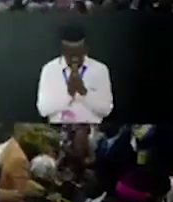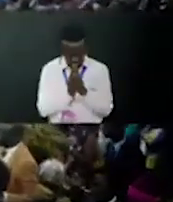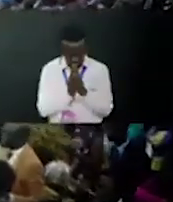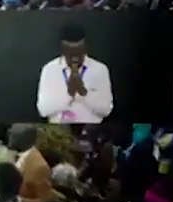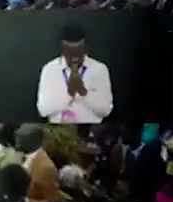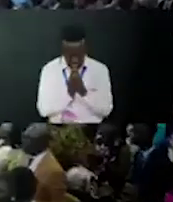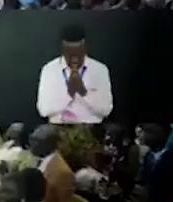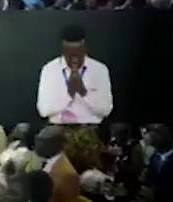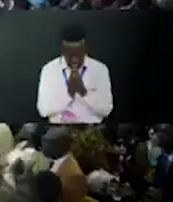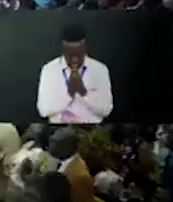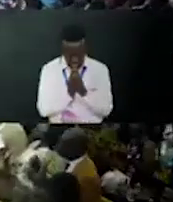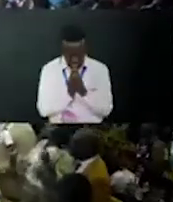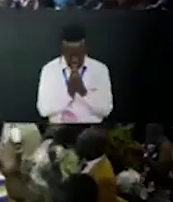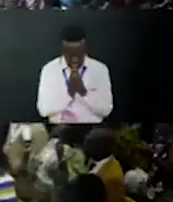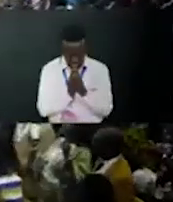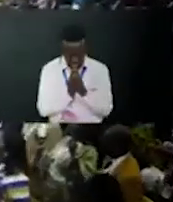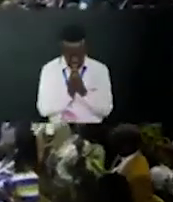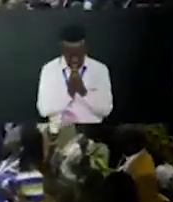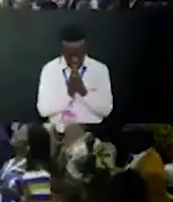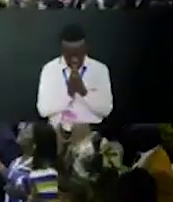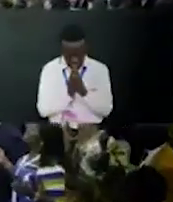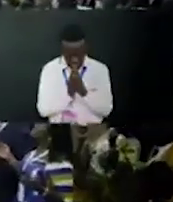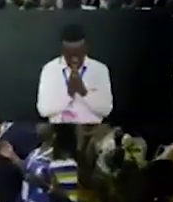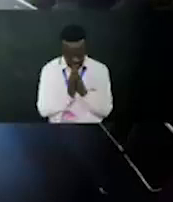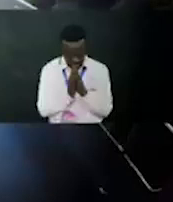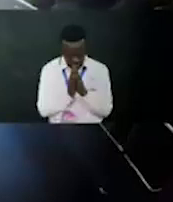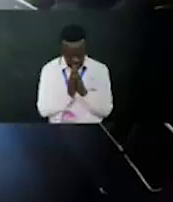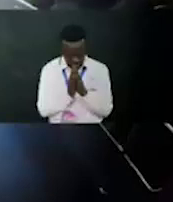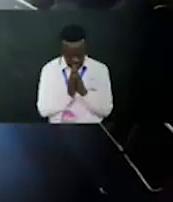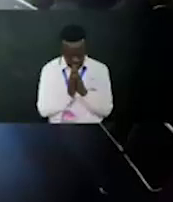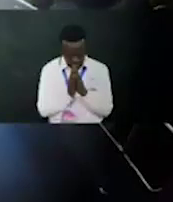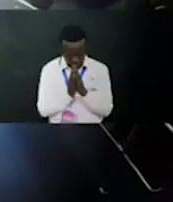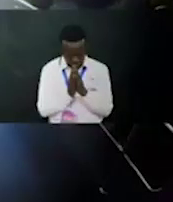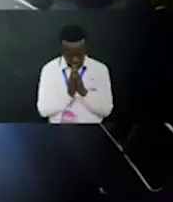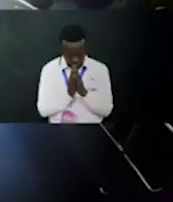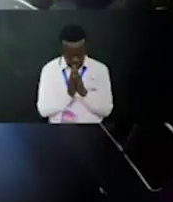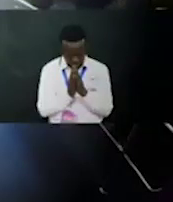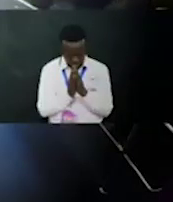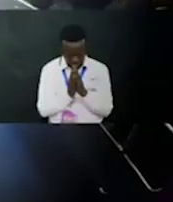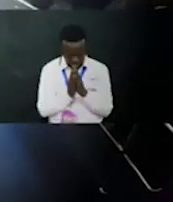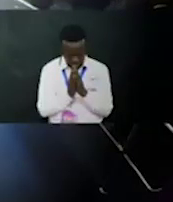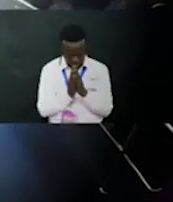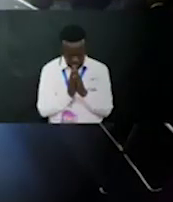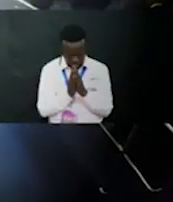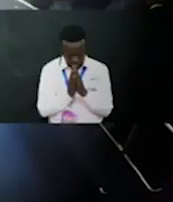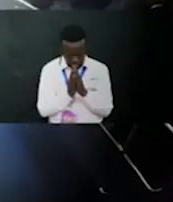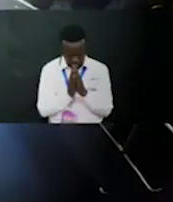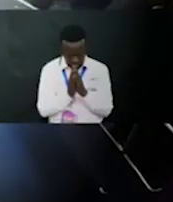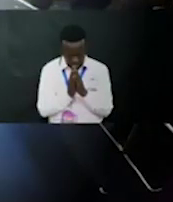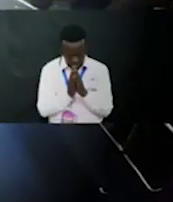baba, rabasaya tarababa yandelele, rabasaya tarababa, rababa tarababa, ille.